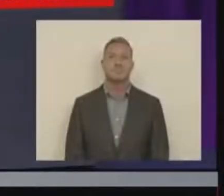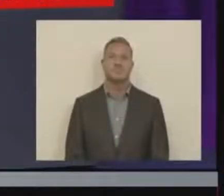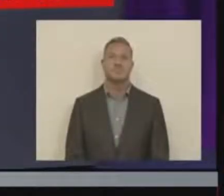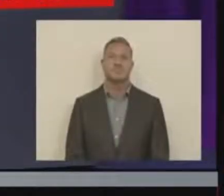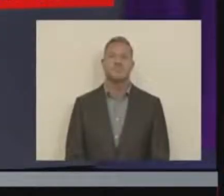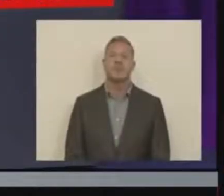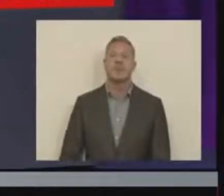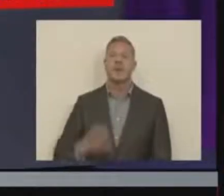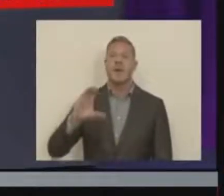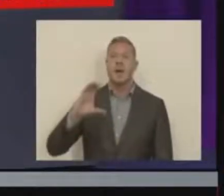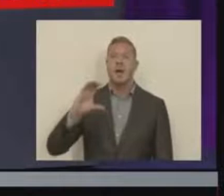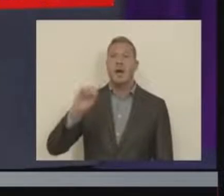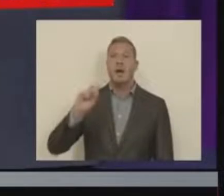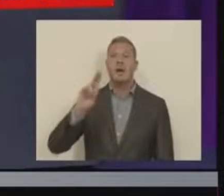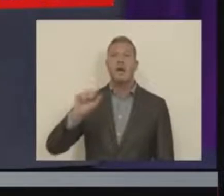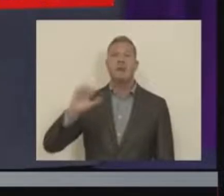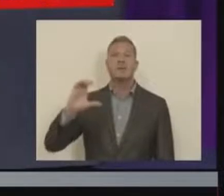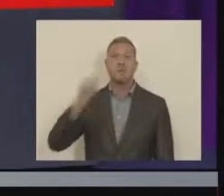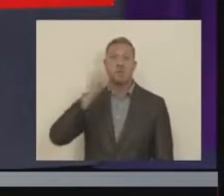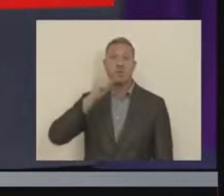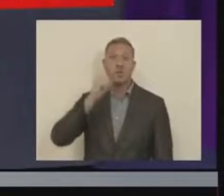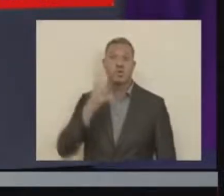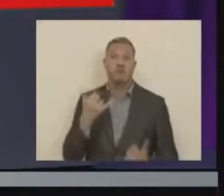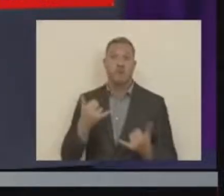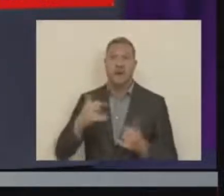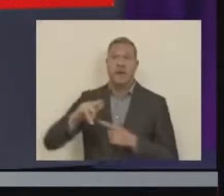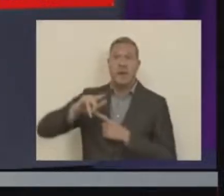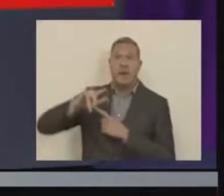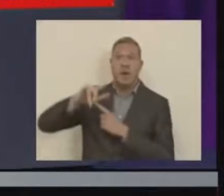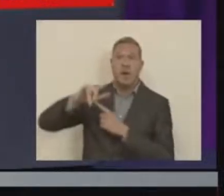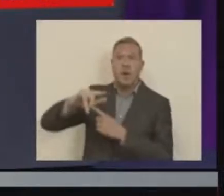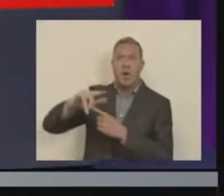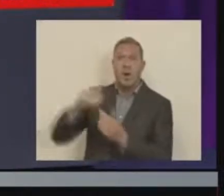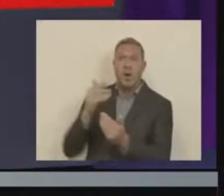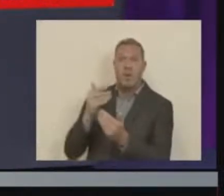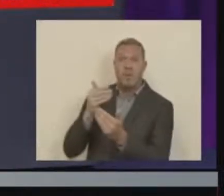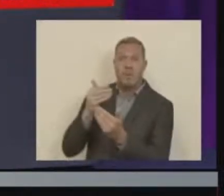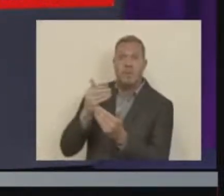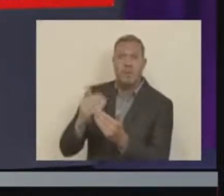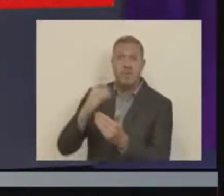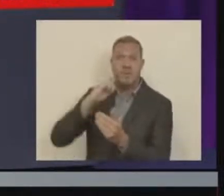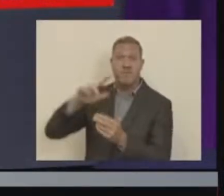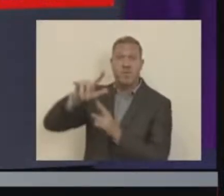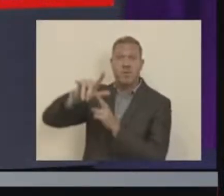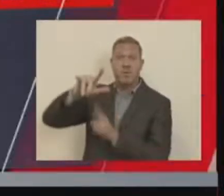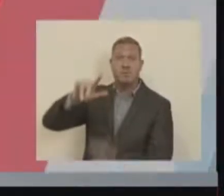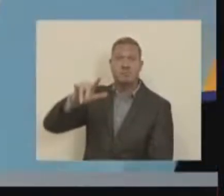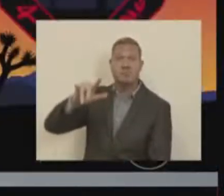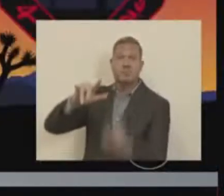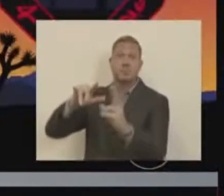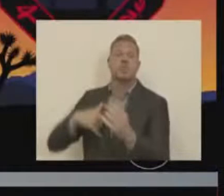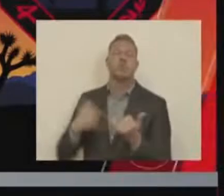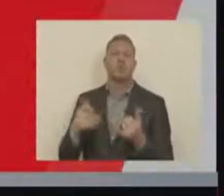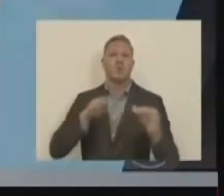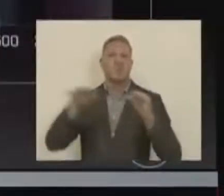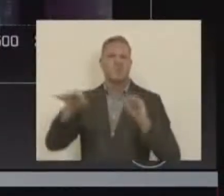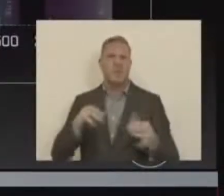Cosmical is heading out to the drop point, so let's quickly talk about what's going to happen once we get there. We have a graphic to show you all.